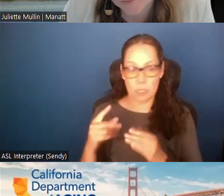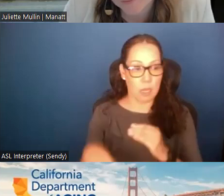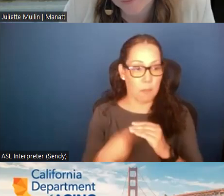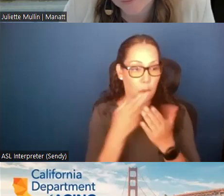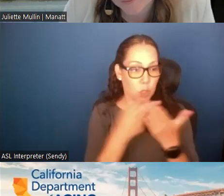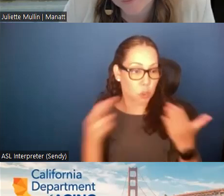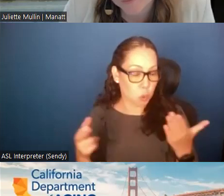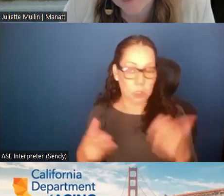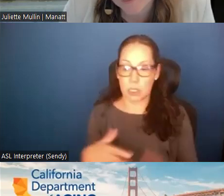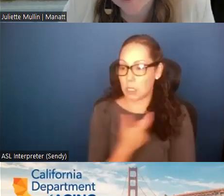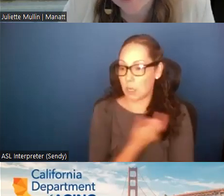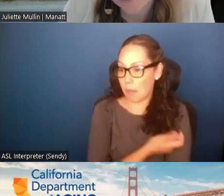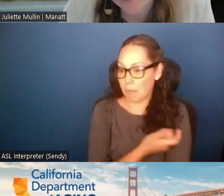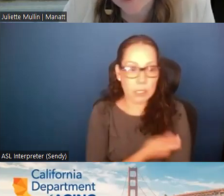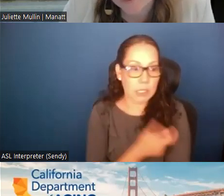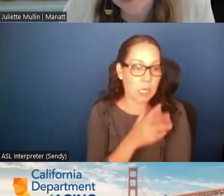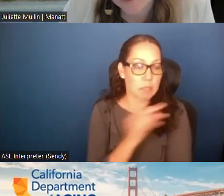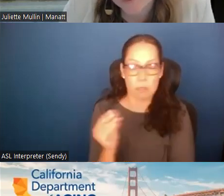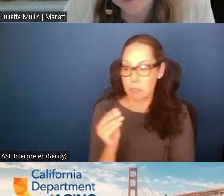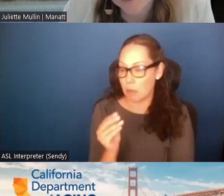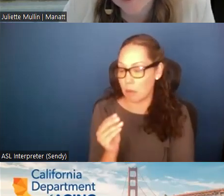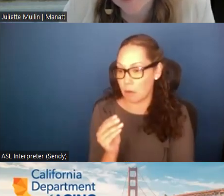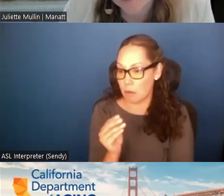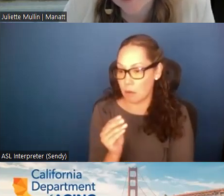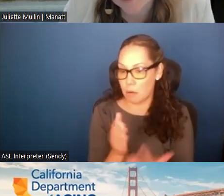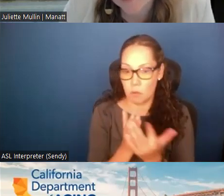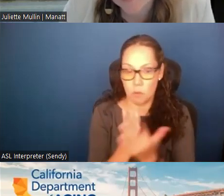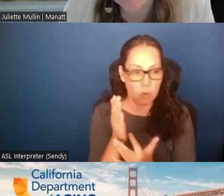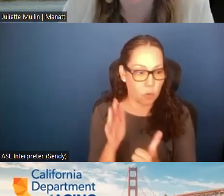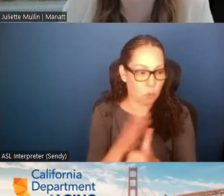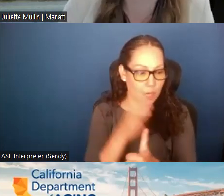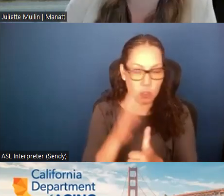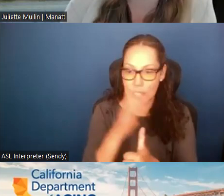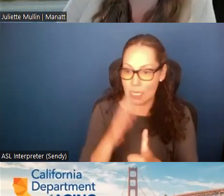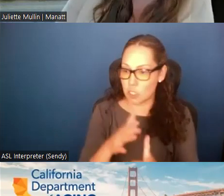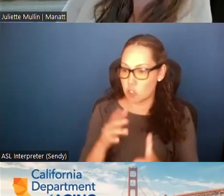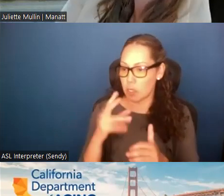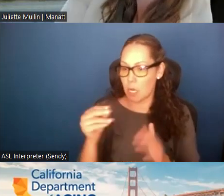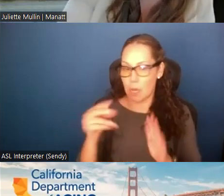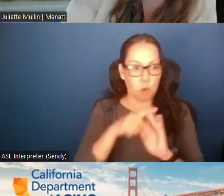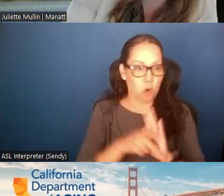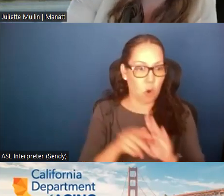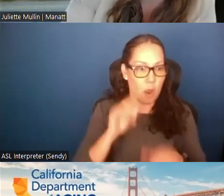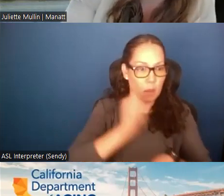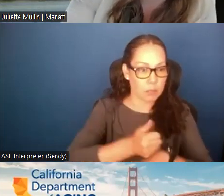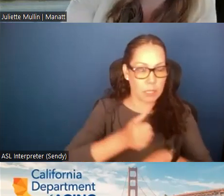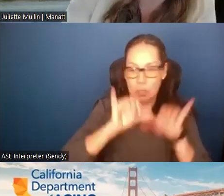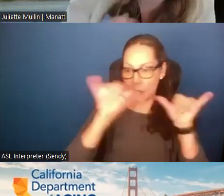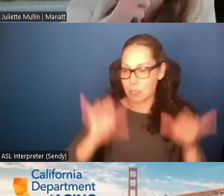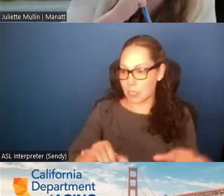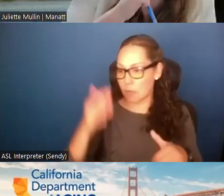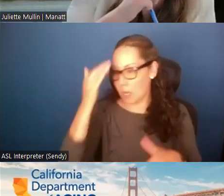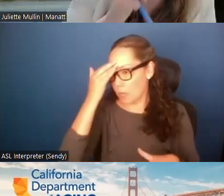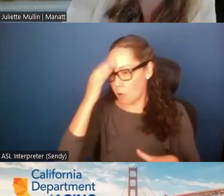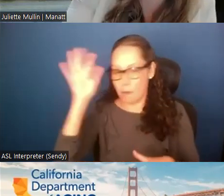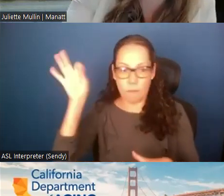and vaccines do go through a prioritization protocol or system. I know that there's federal